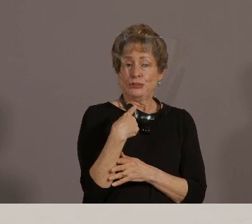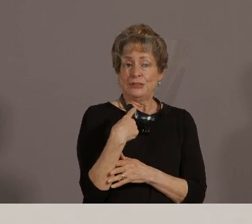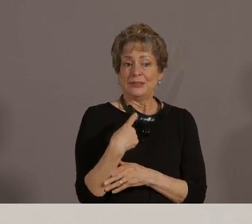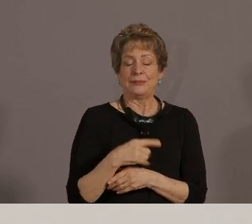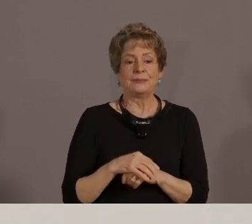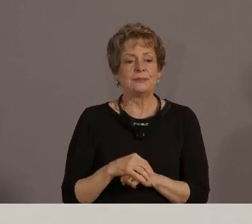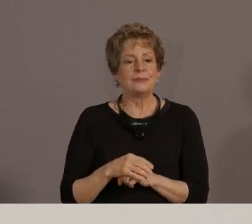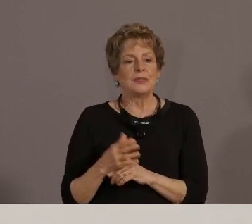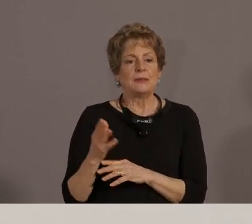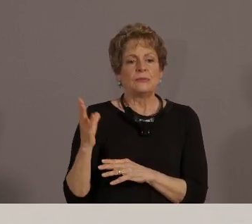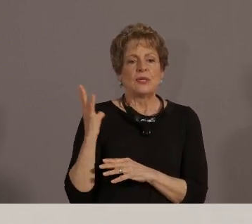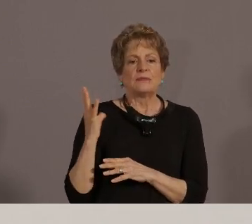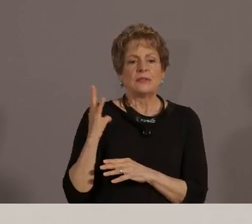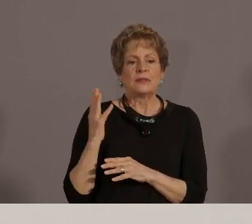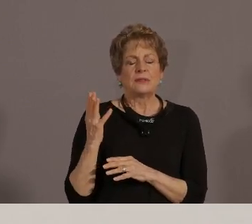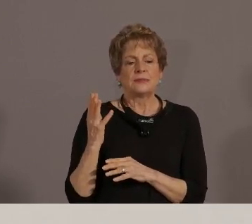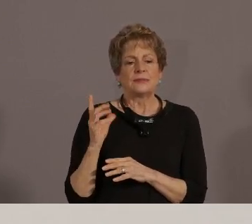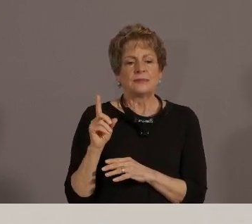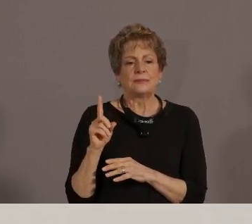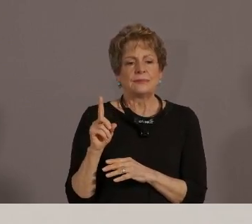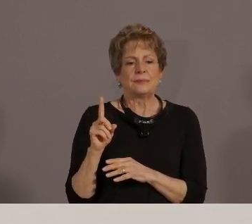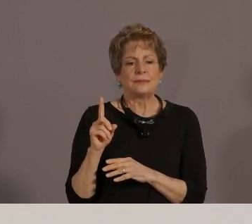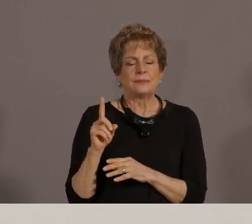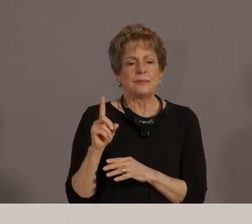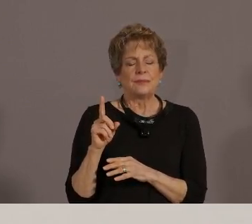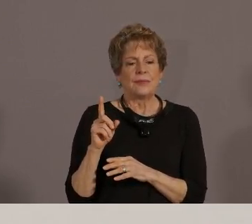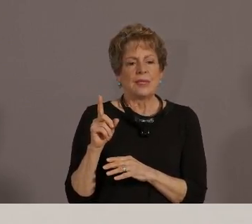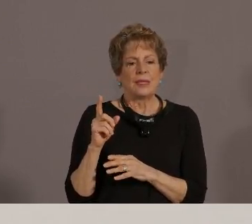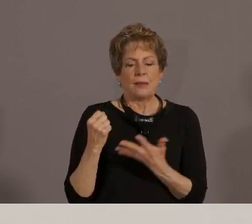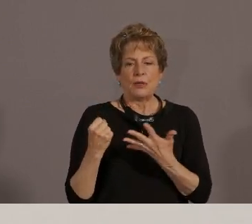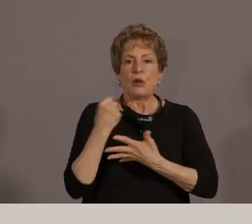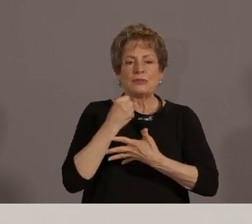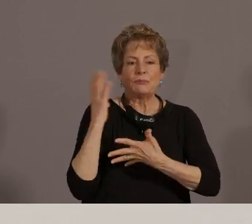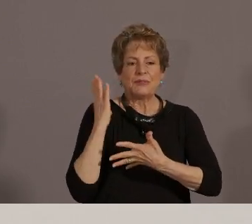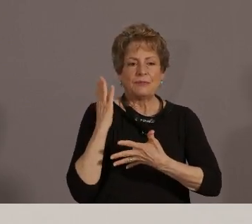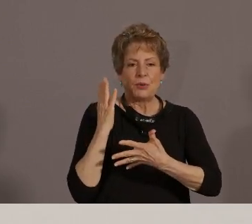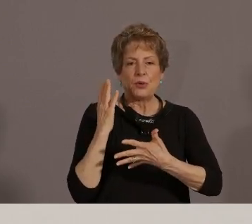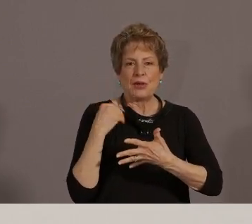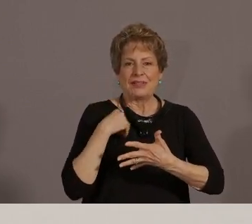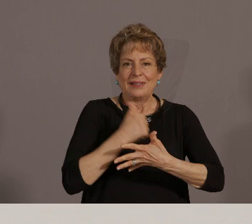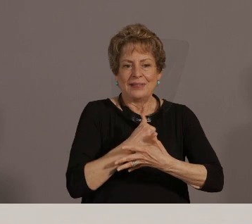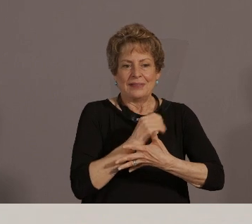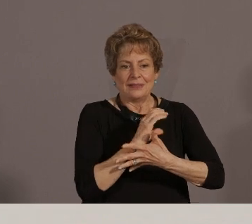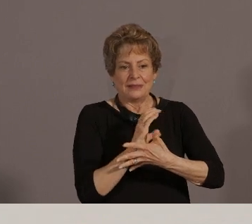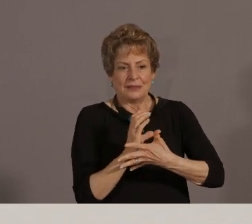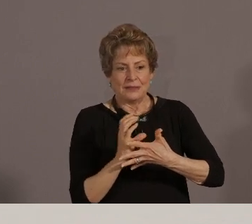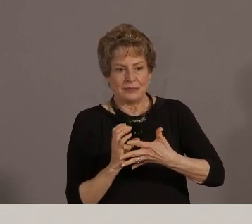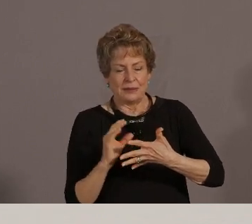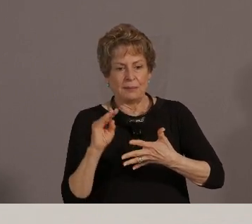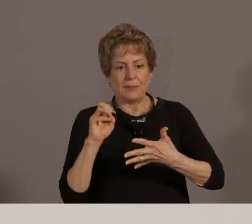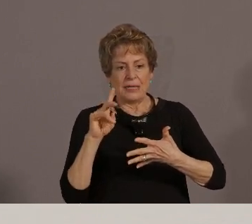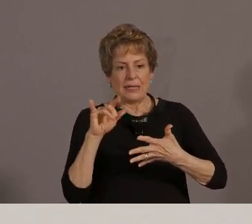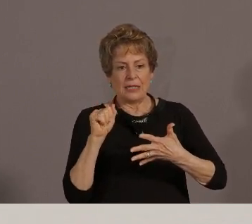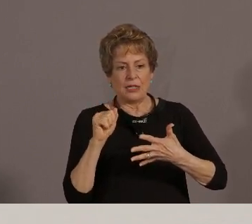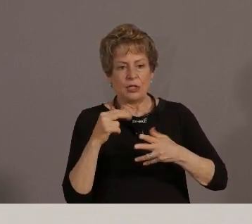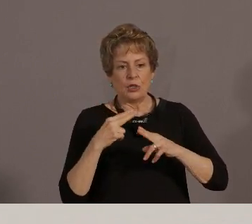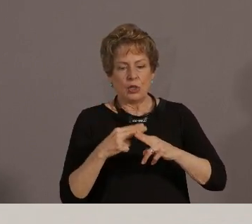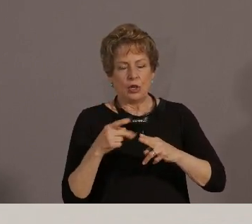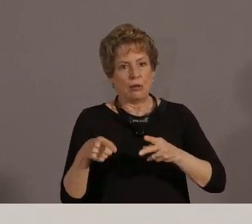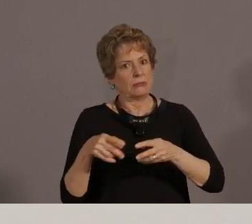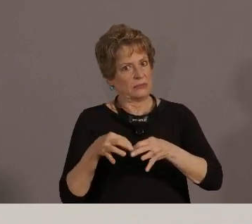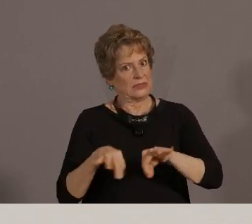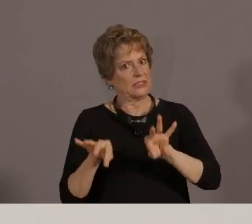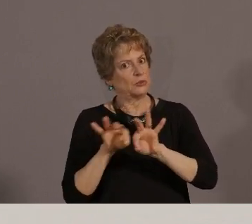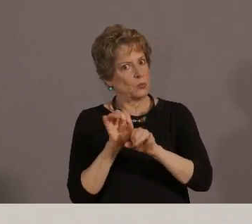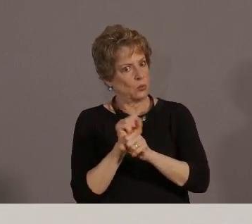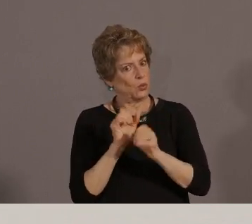under our previous prioritization model, our media would have been categorized under as an essential worker under